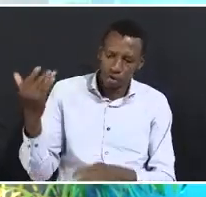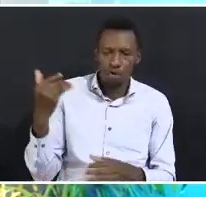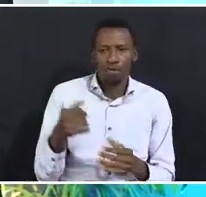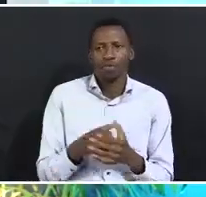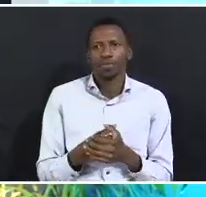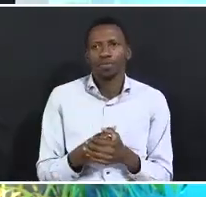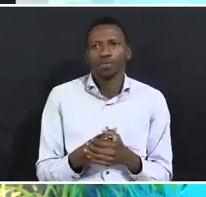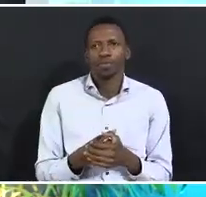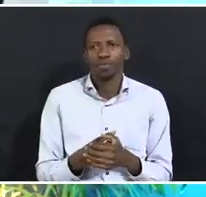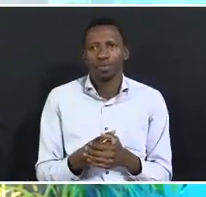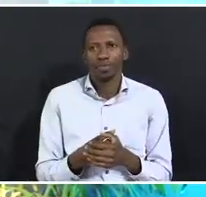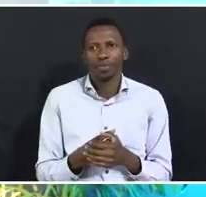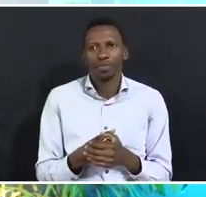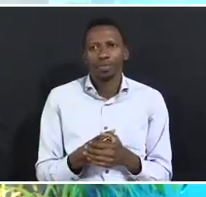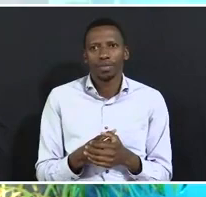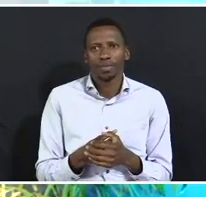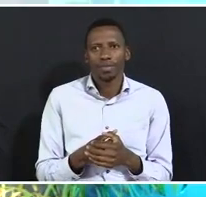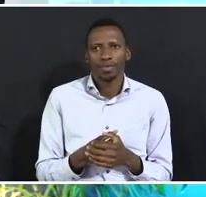Even,